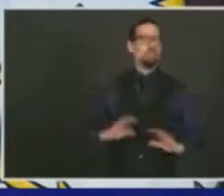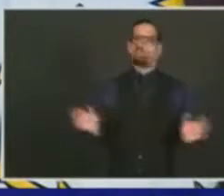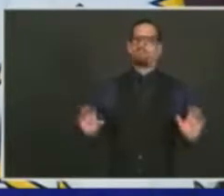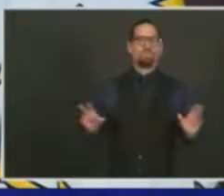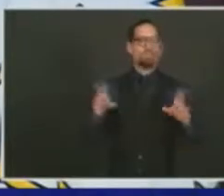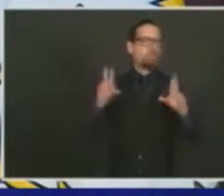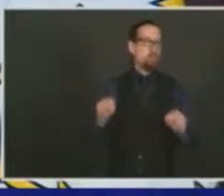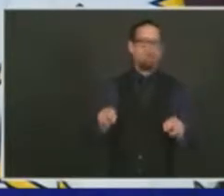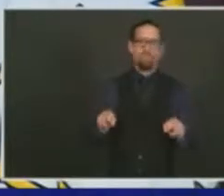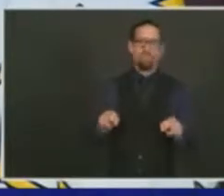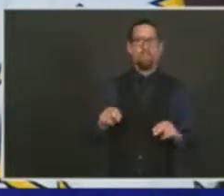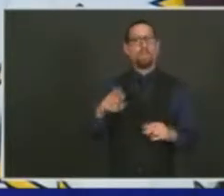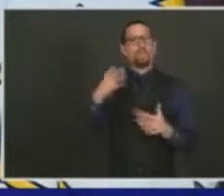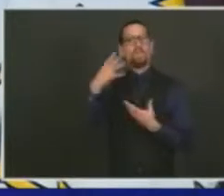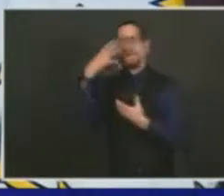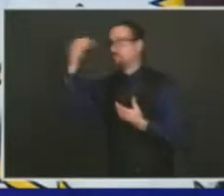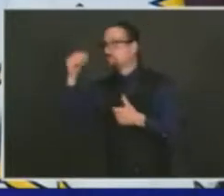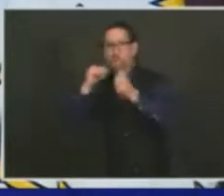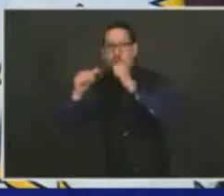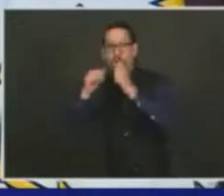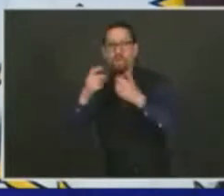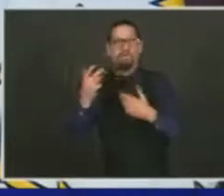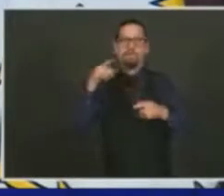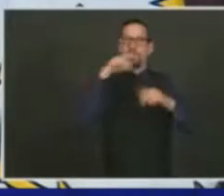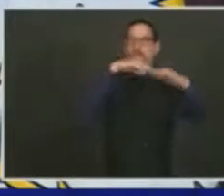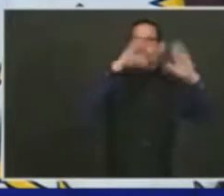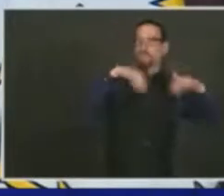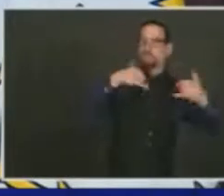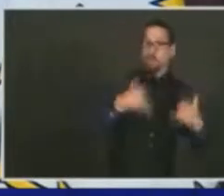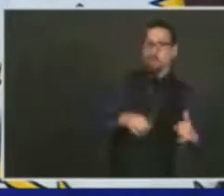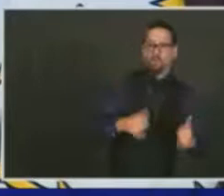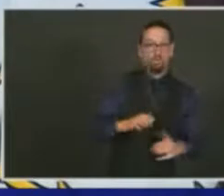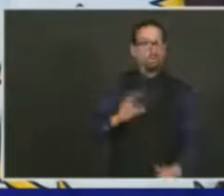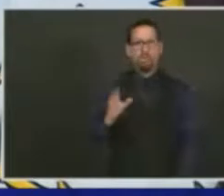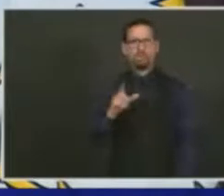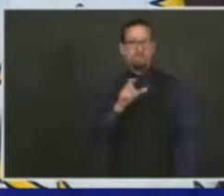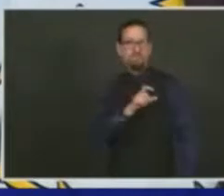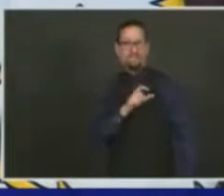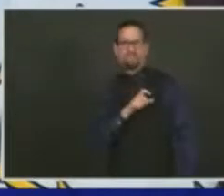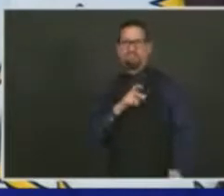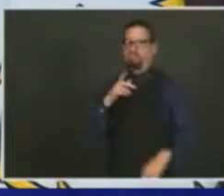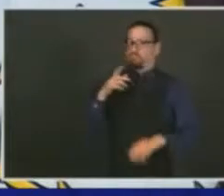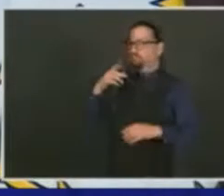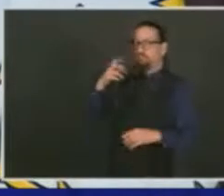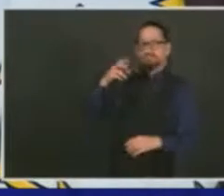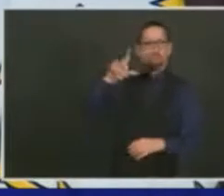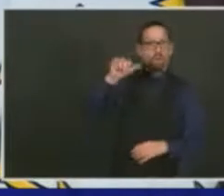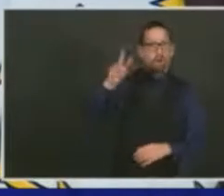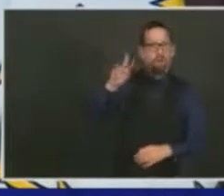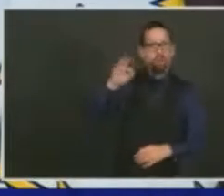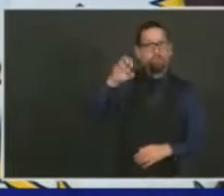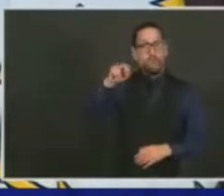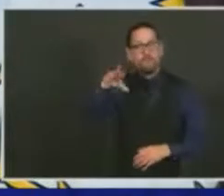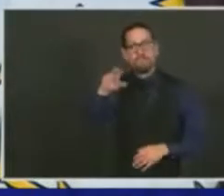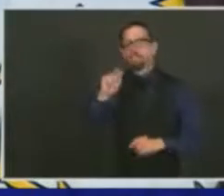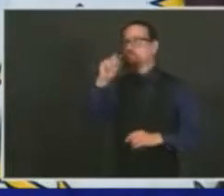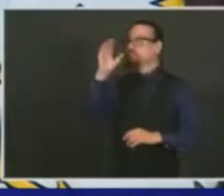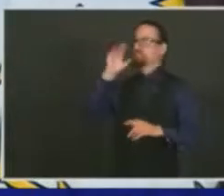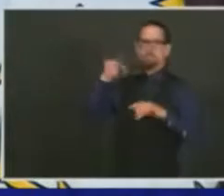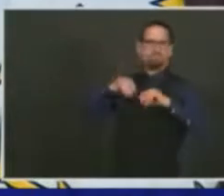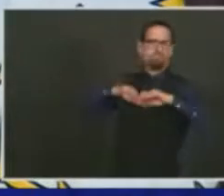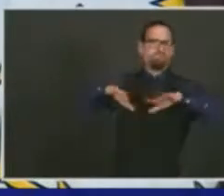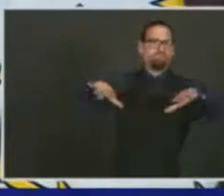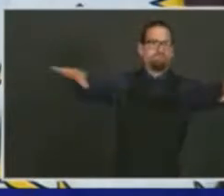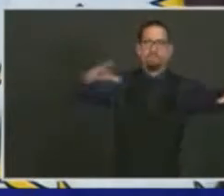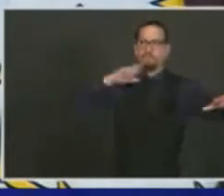bars. We're going to be out with our enforcement teams. We'll be imposing fines if we see social gatherings, if we see